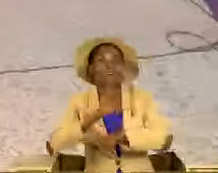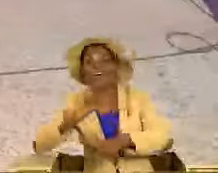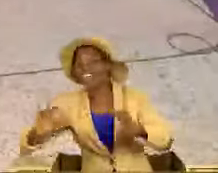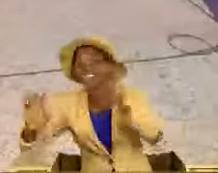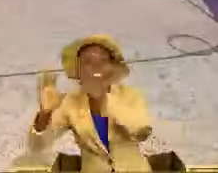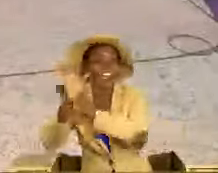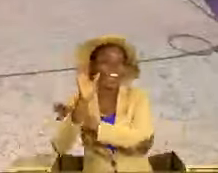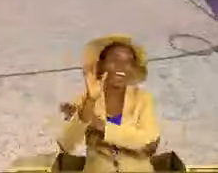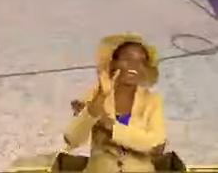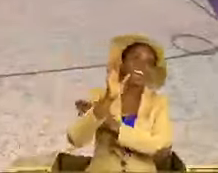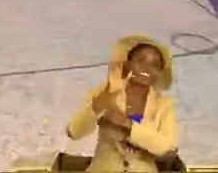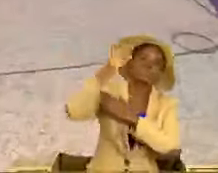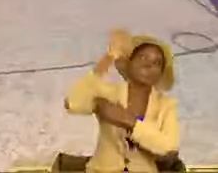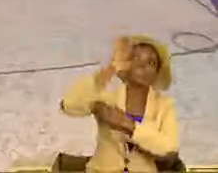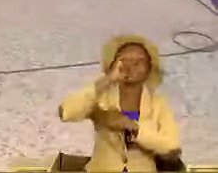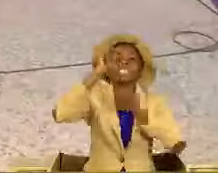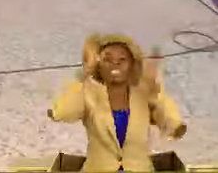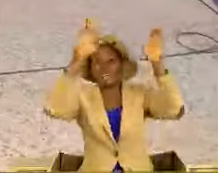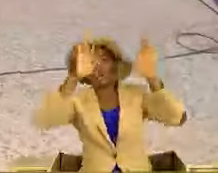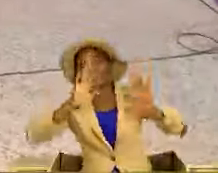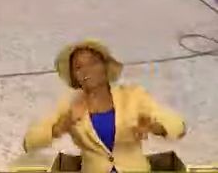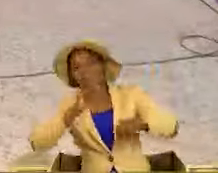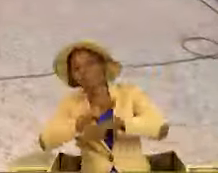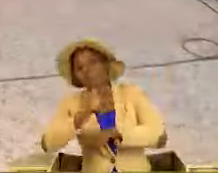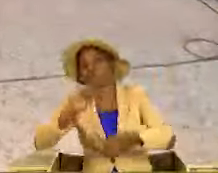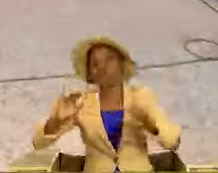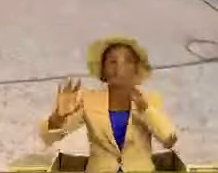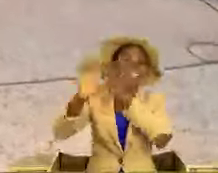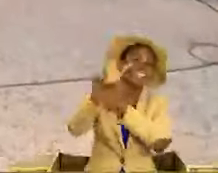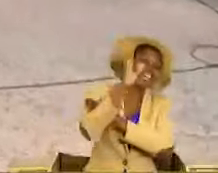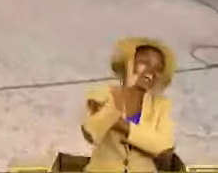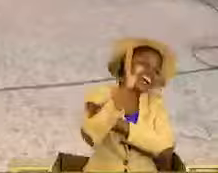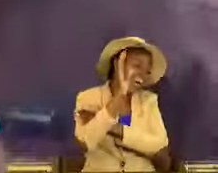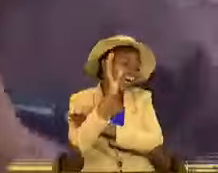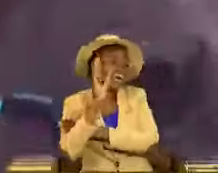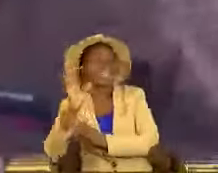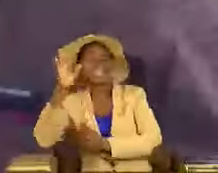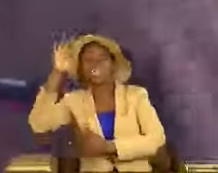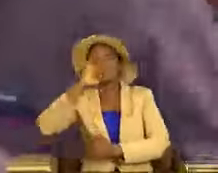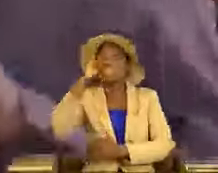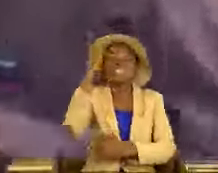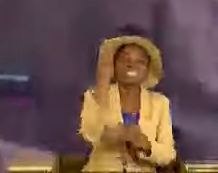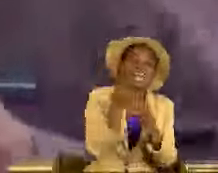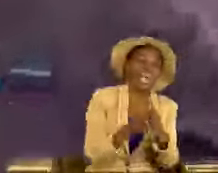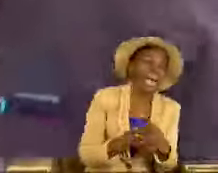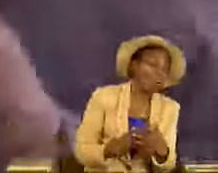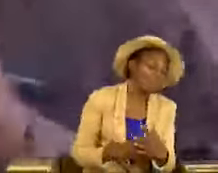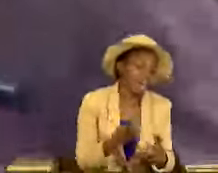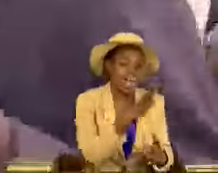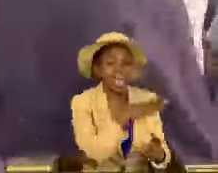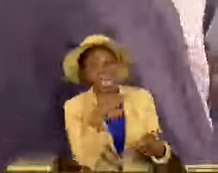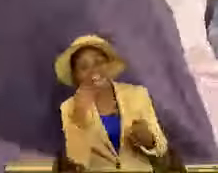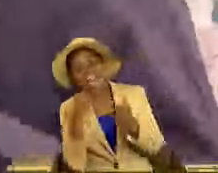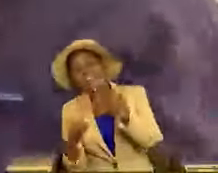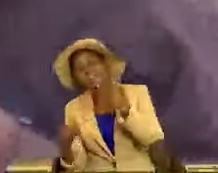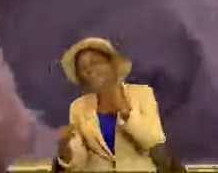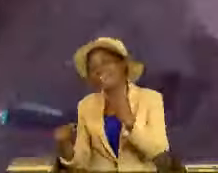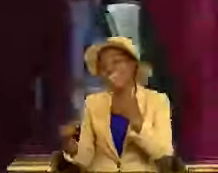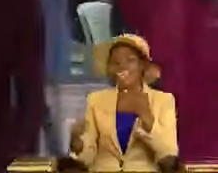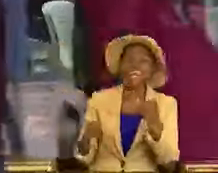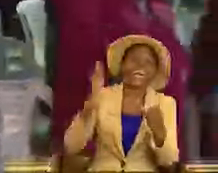hallelujah God he's a miracle working God he's Al